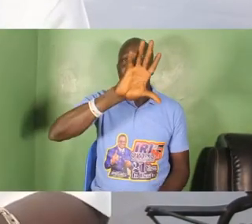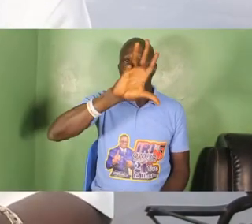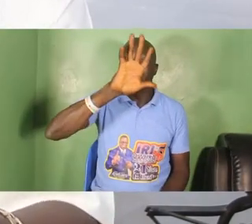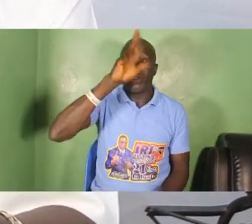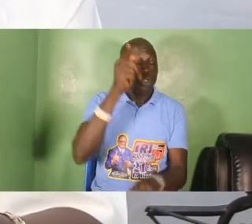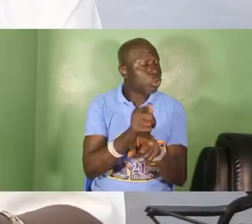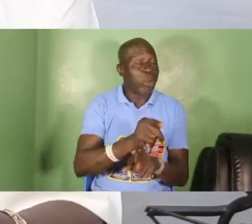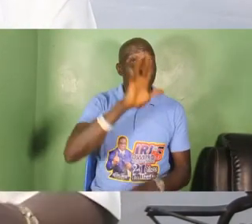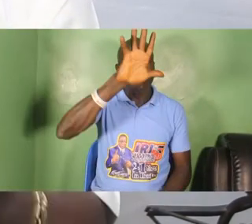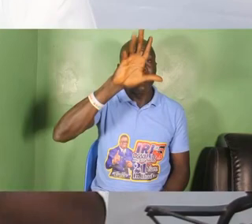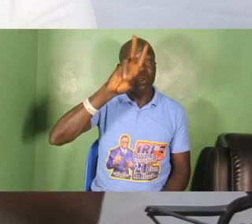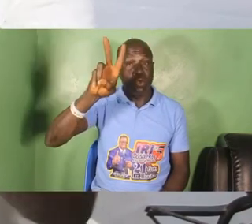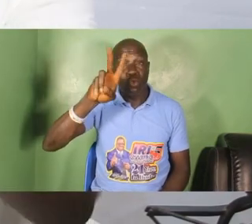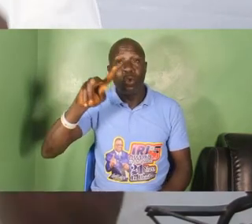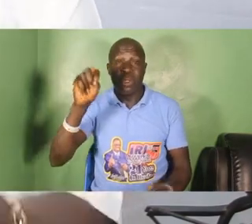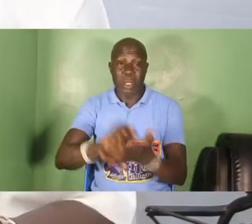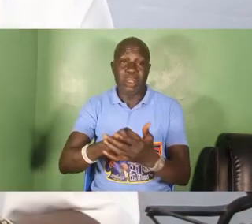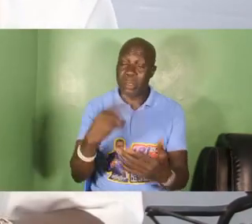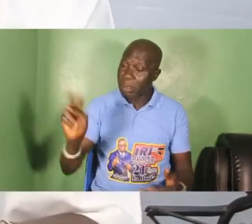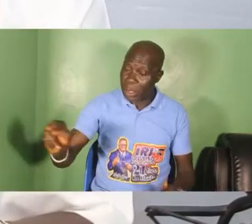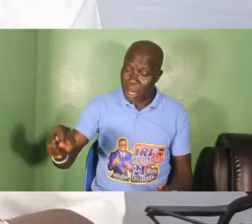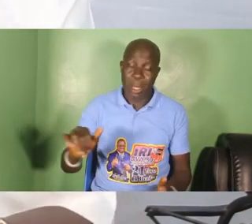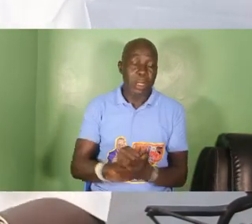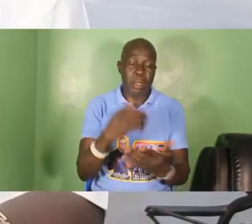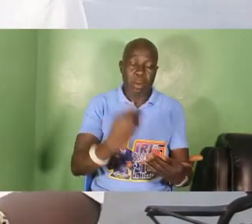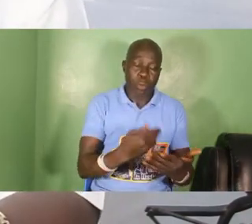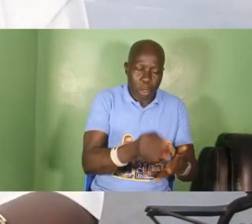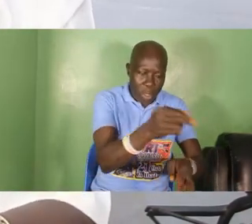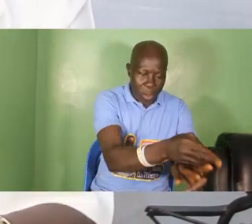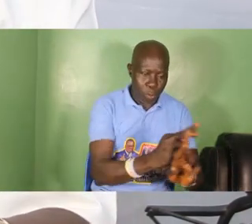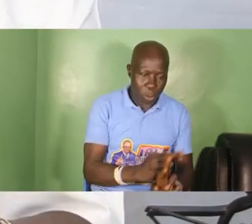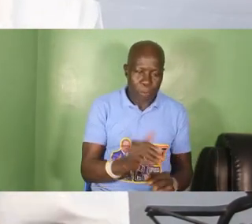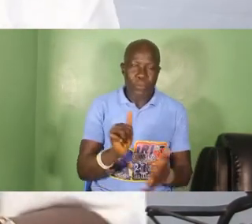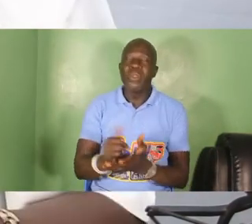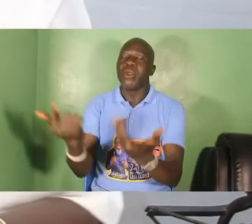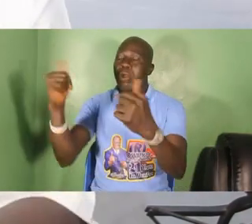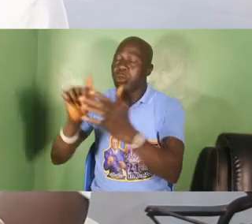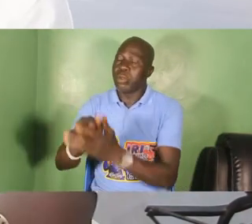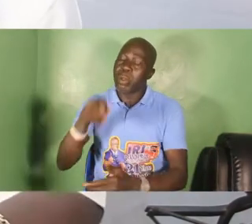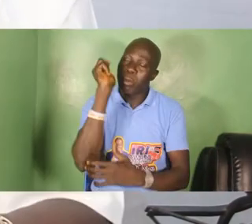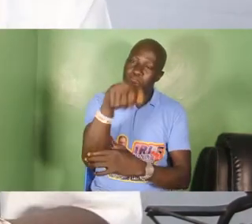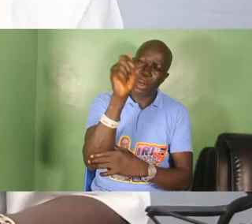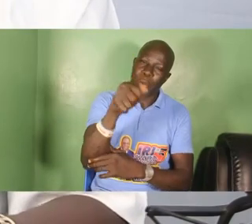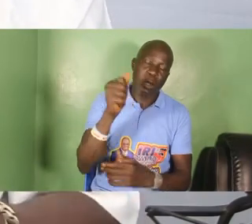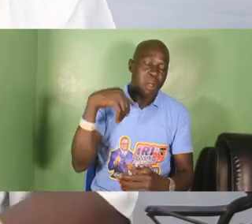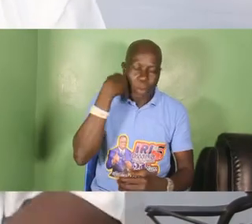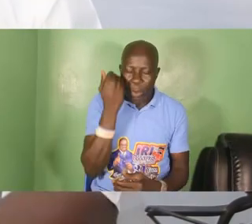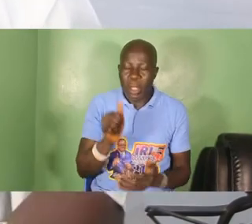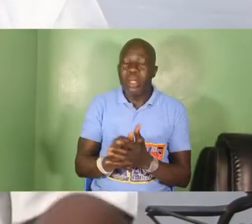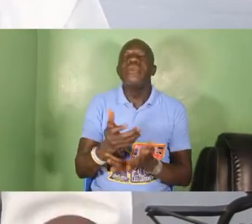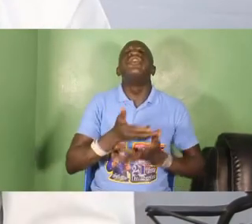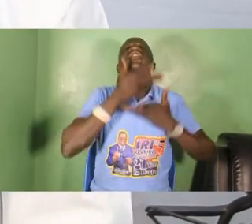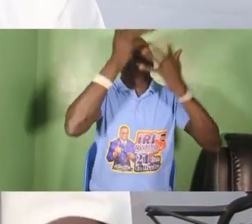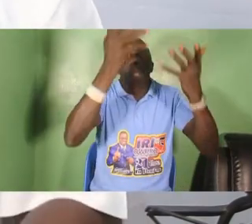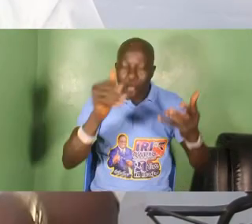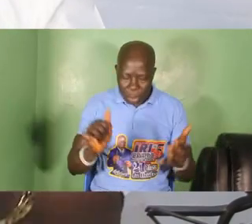naira just 52,000 naira be no won ta ma ya o ni the money they borrow but won tin bo wa gba gogun le they have come into disgrace o wa pariwo le she